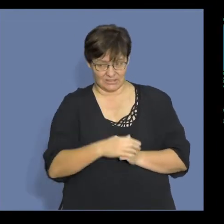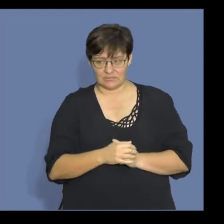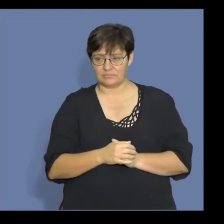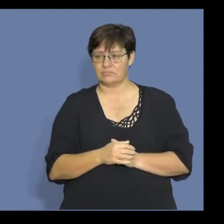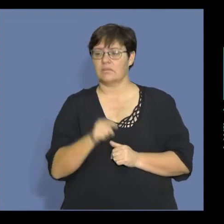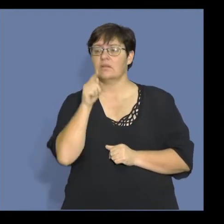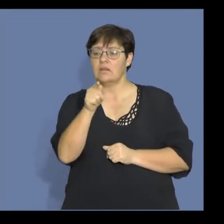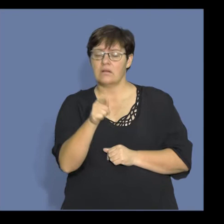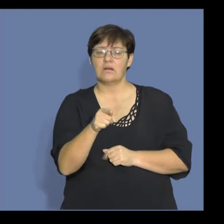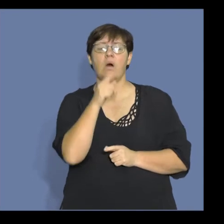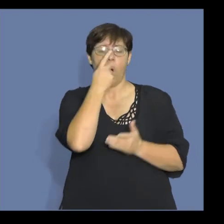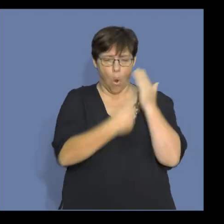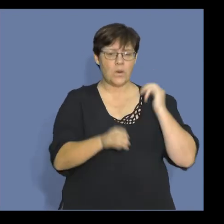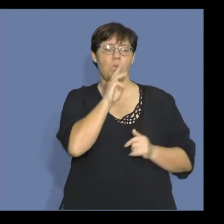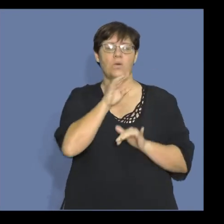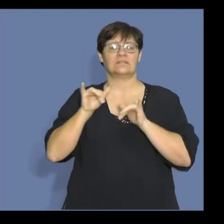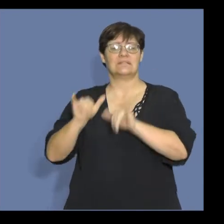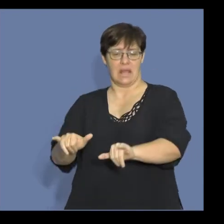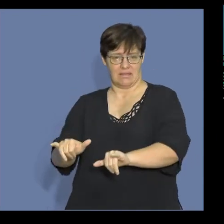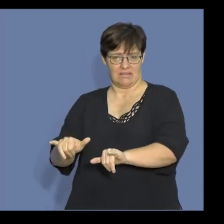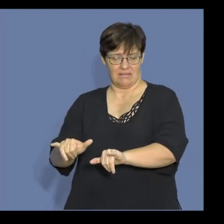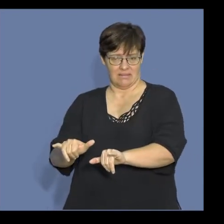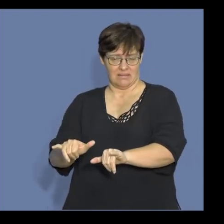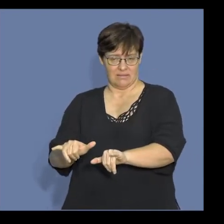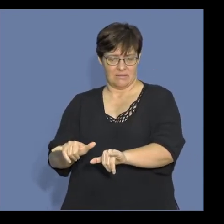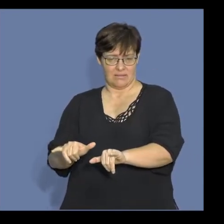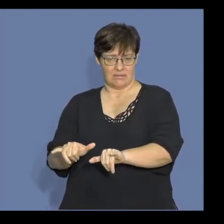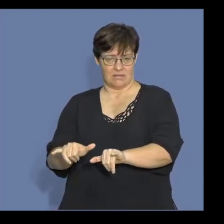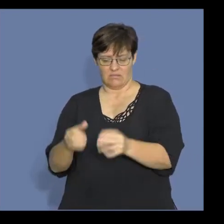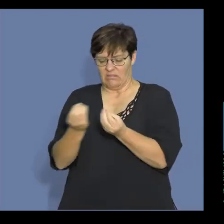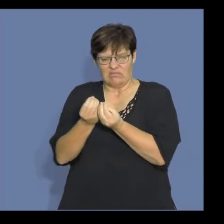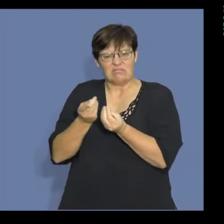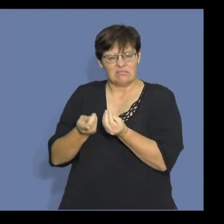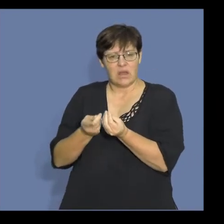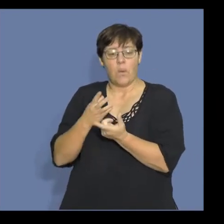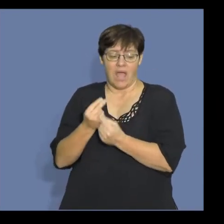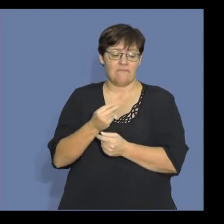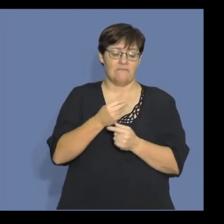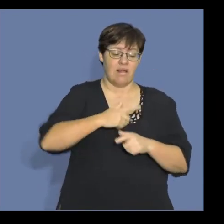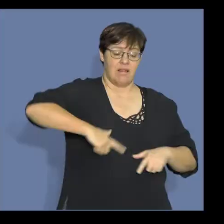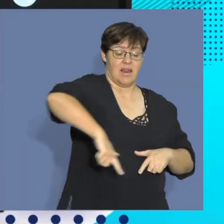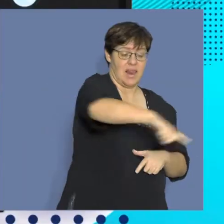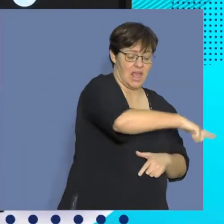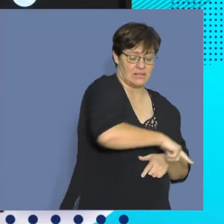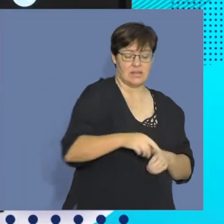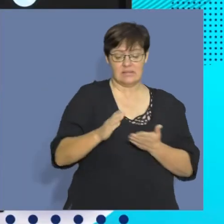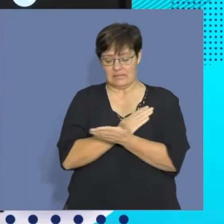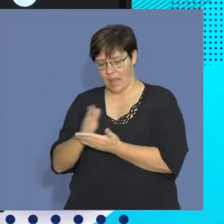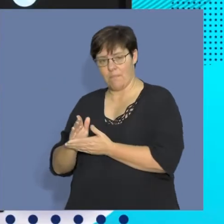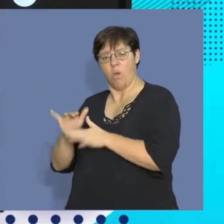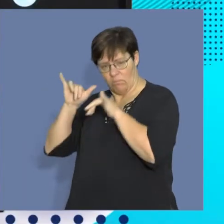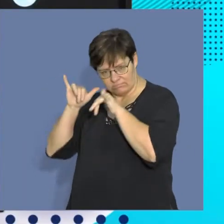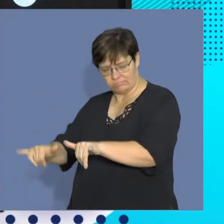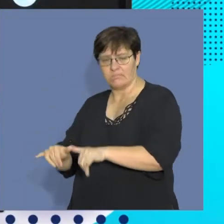An organism that lives only in water. It's important that we recognize that we've got organisms that live on land and those that live in